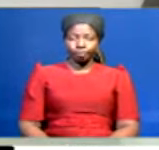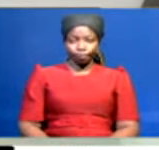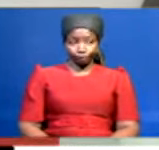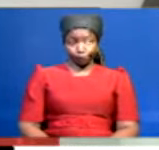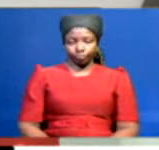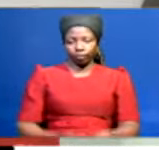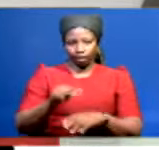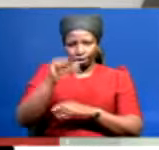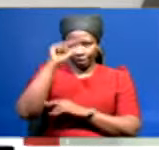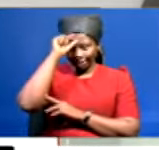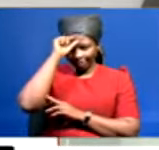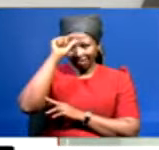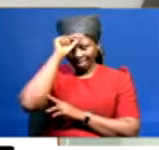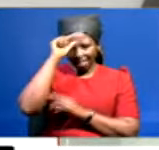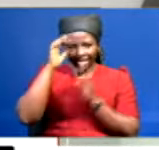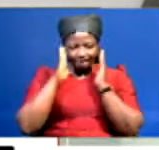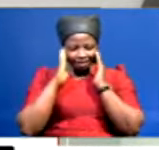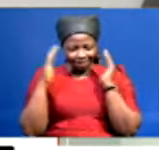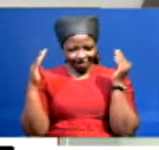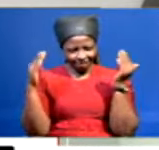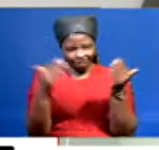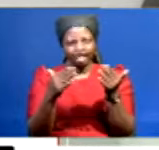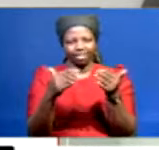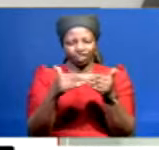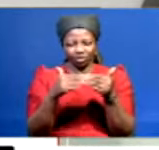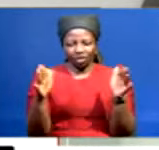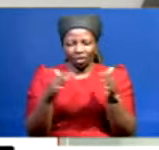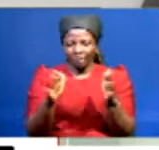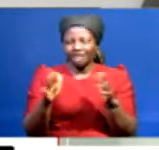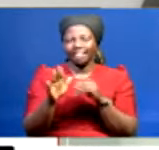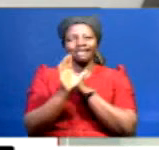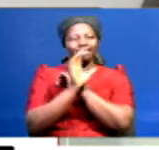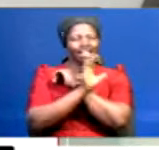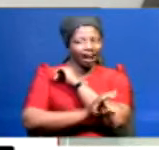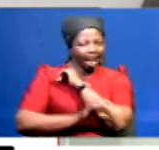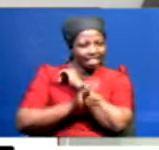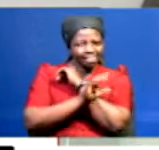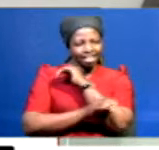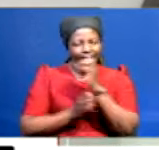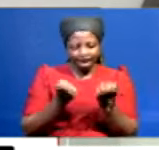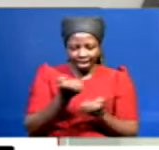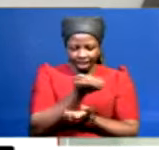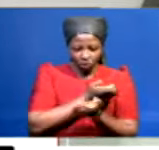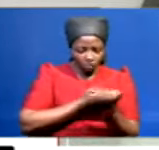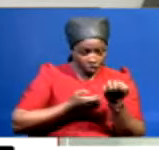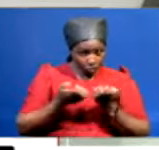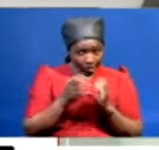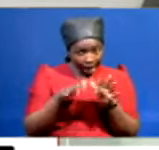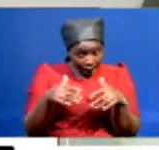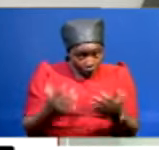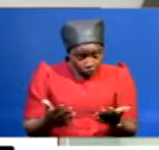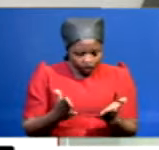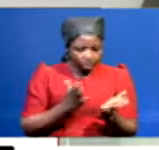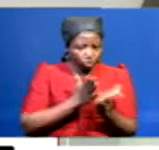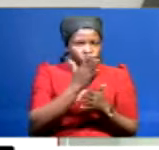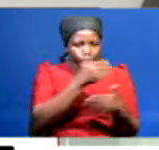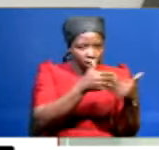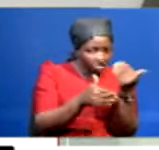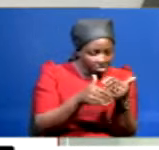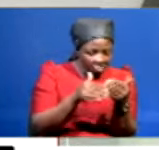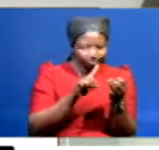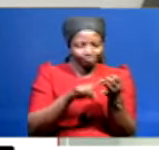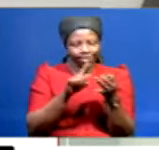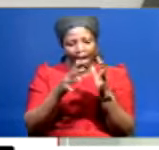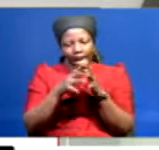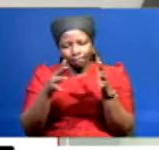The government is committed to unlocking the country's economic potential through the construction, expansion,